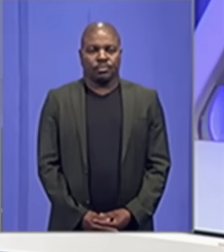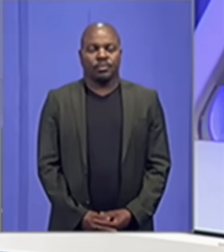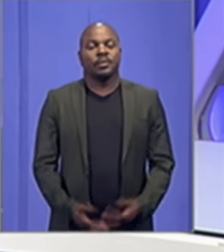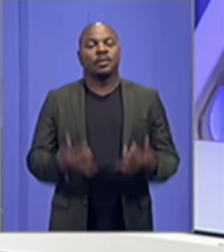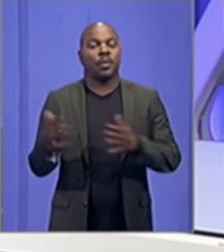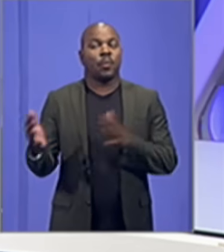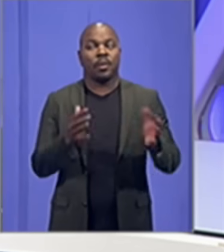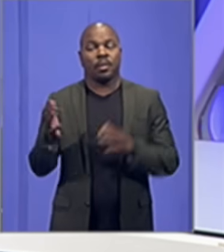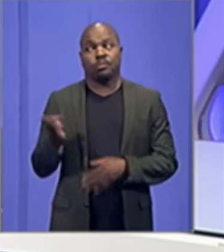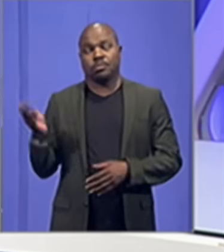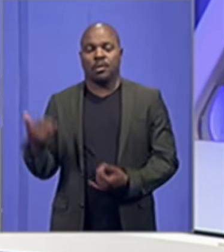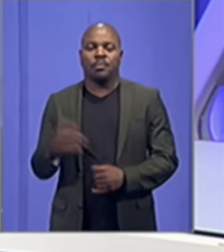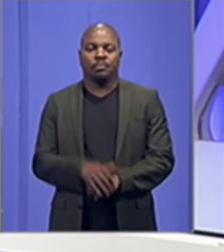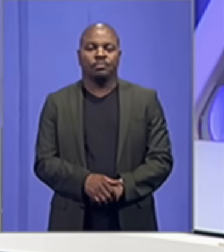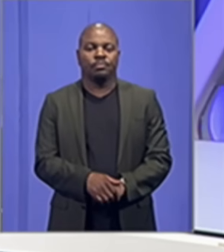Bolepi bo a latela.